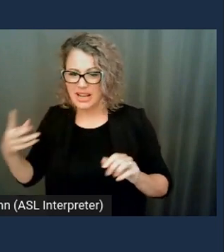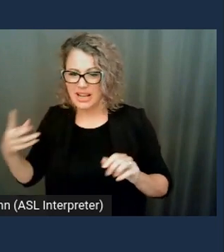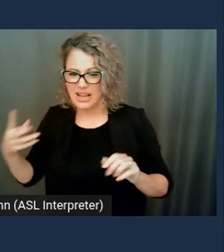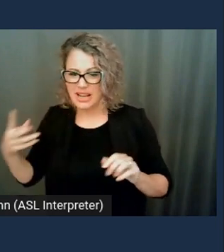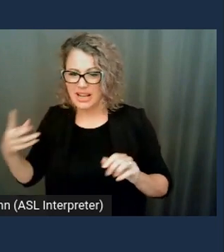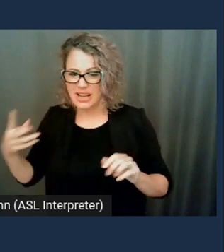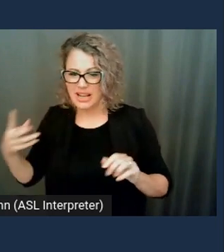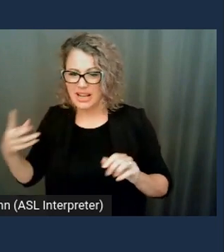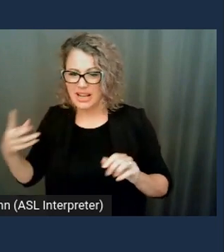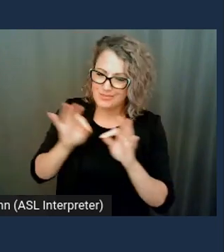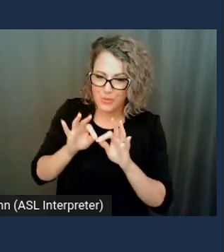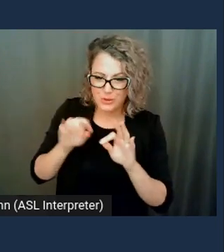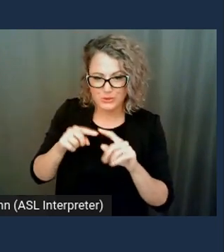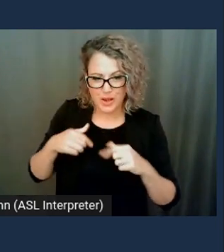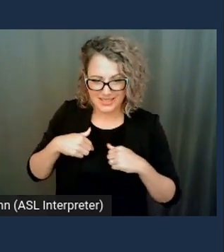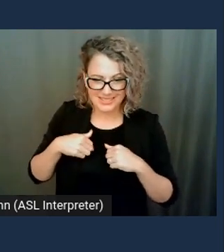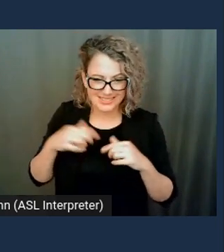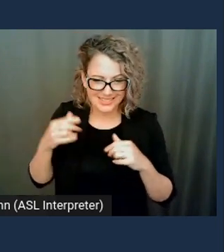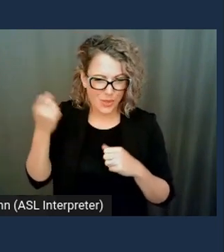very important.